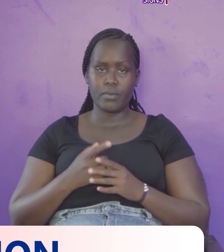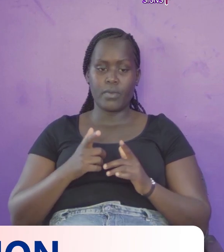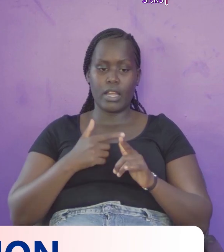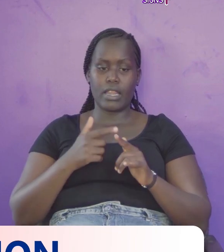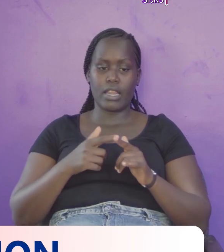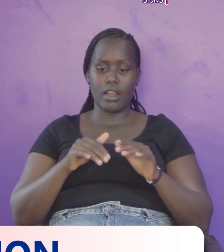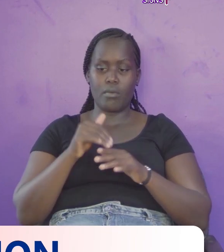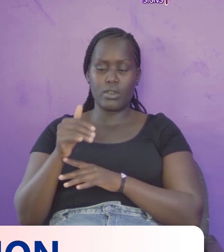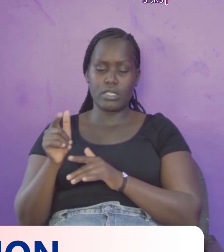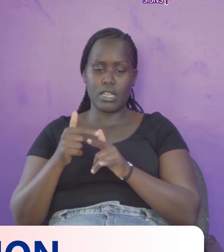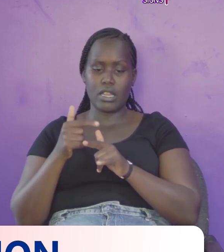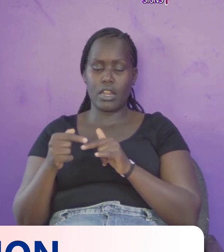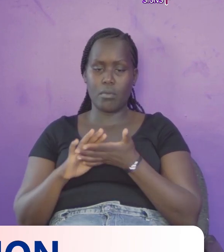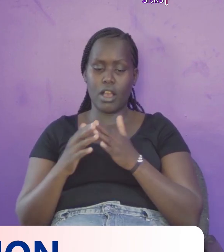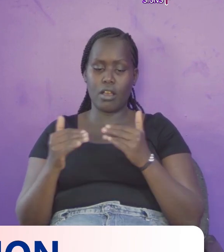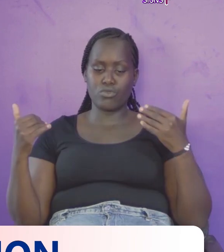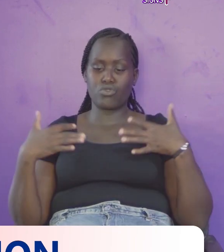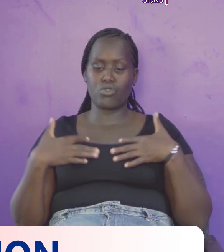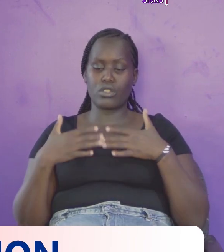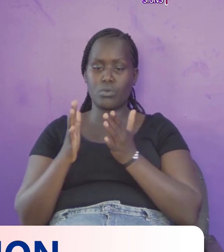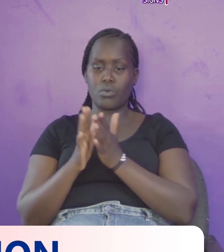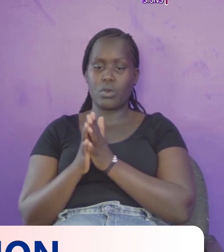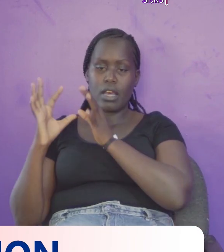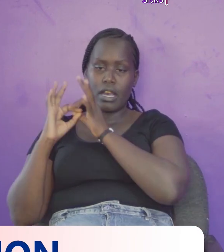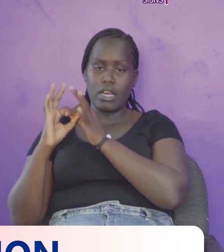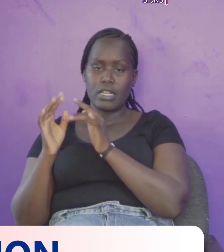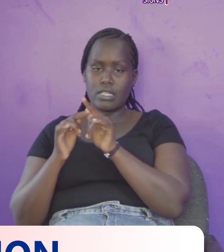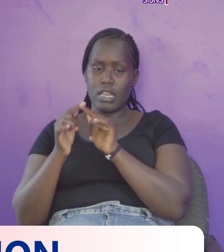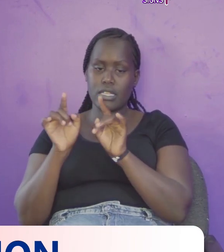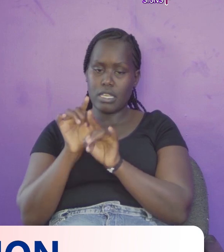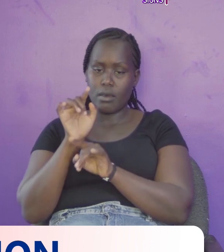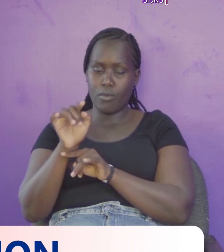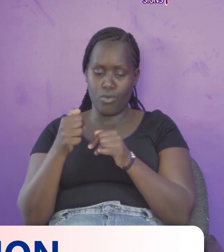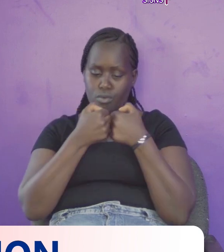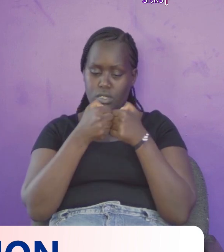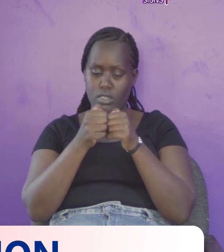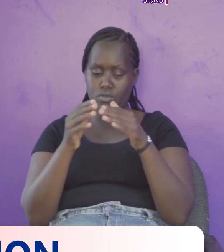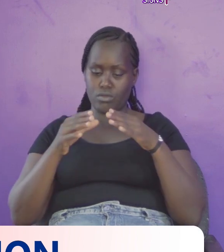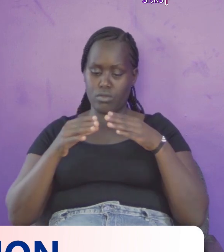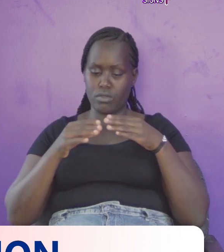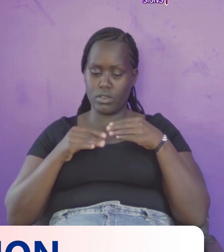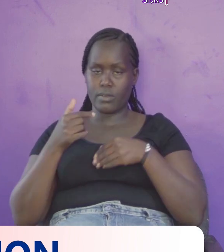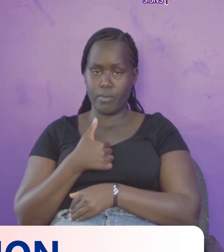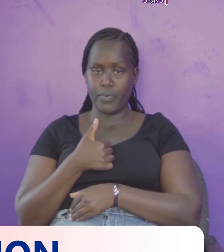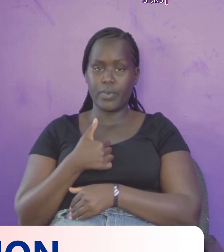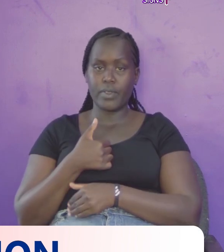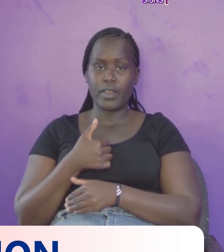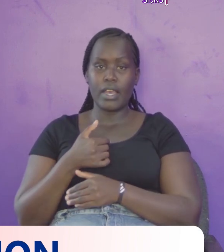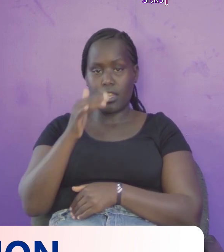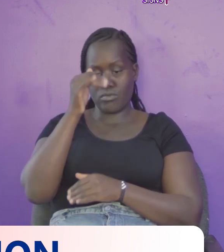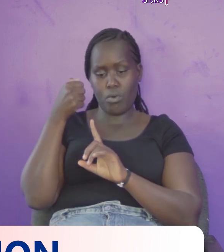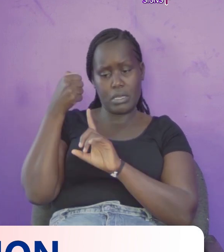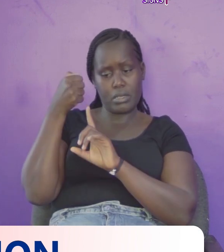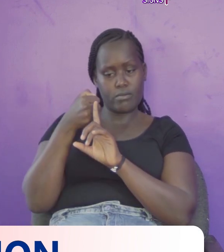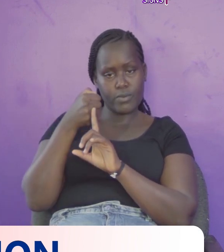I get culture shock. Hata nyinyi mna struggle kuni accept. That's why we should champion for inclusion, not just